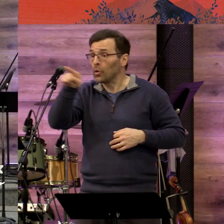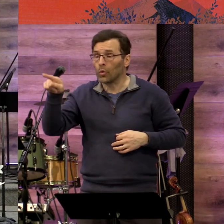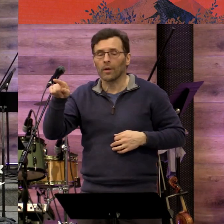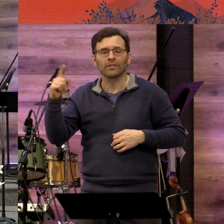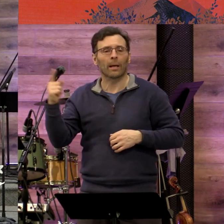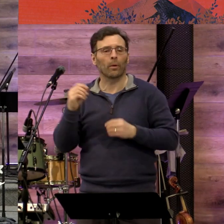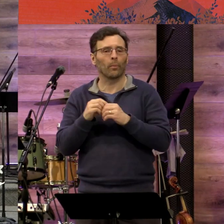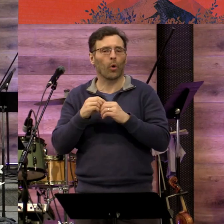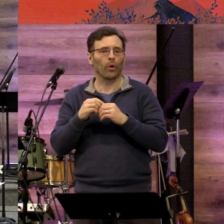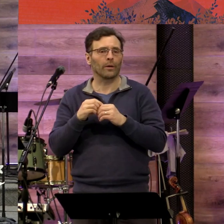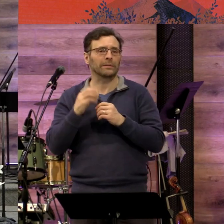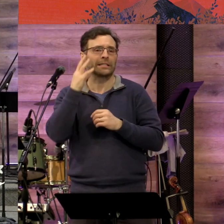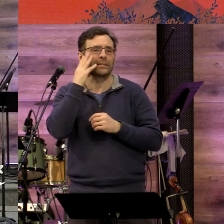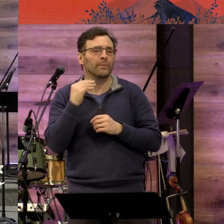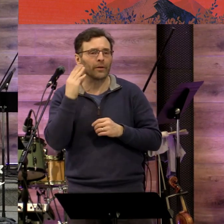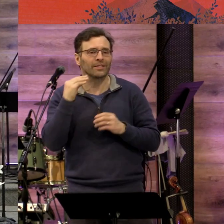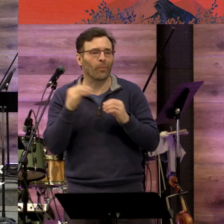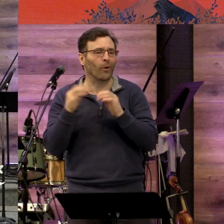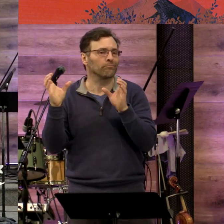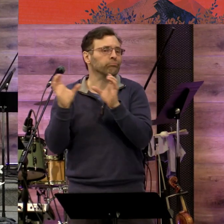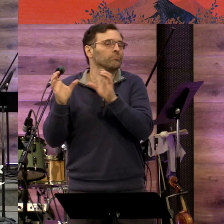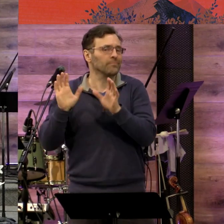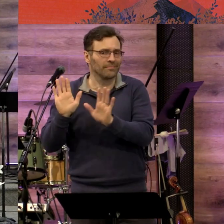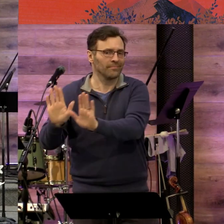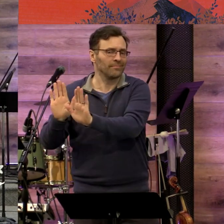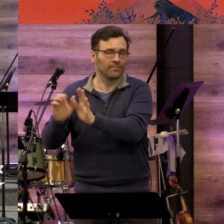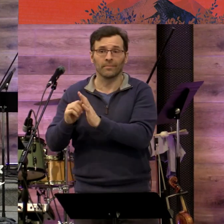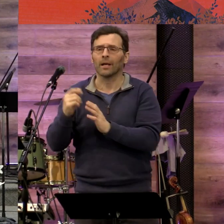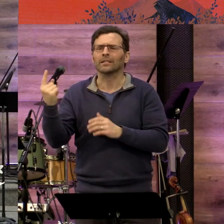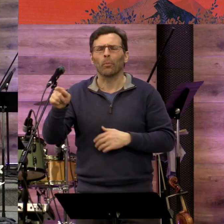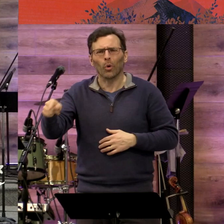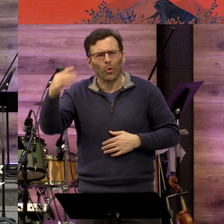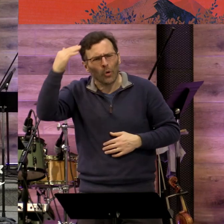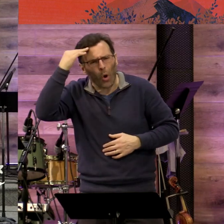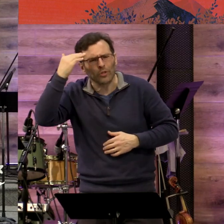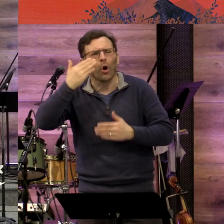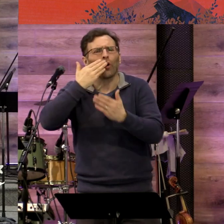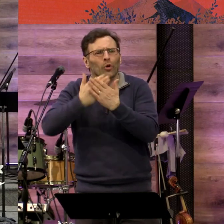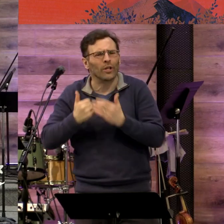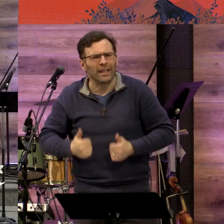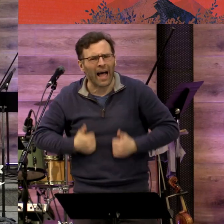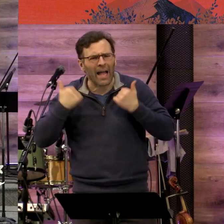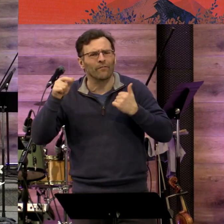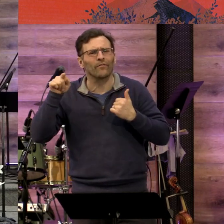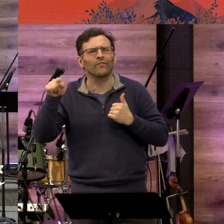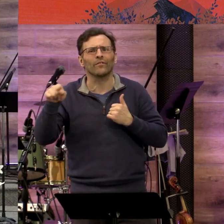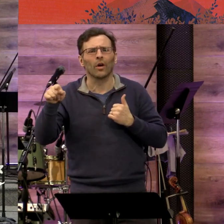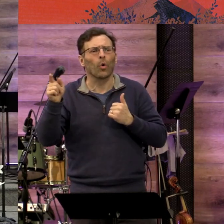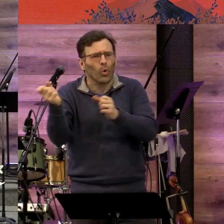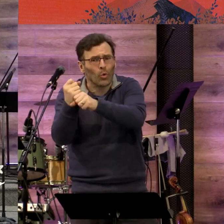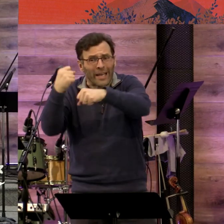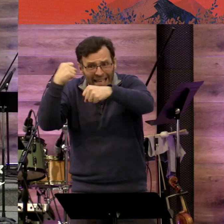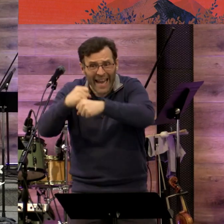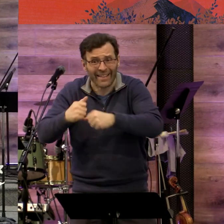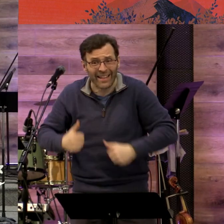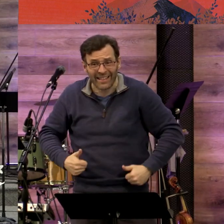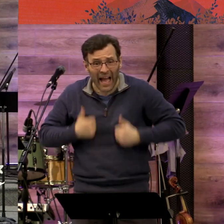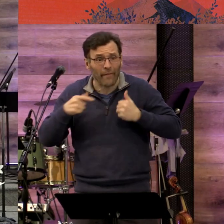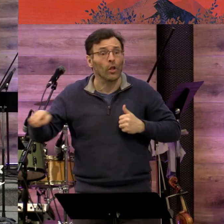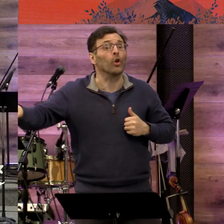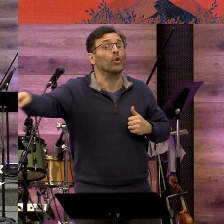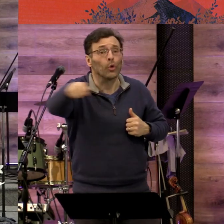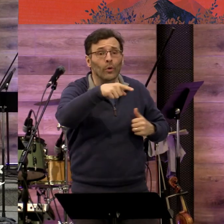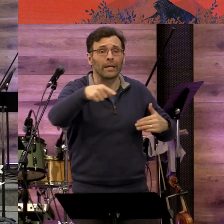little bit more credentials. Someone who actually knows what the good life is. Someone who actually created the life that you and